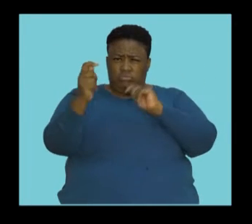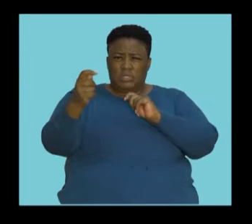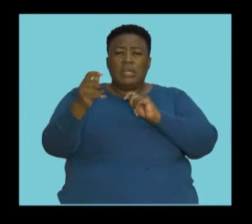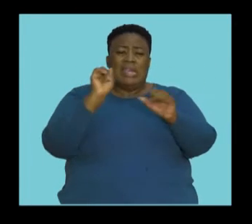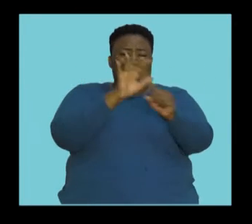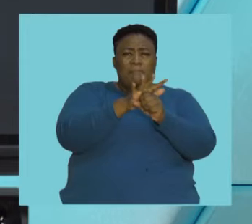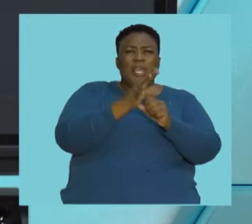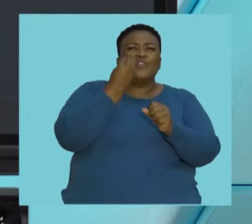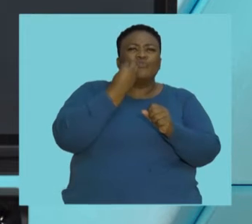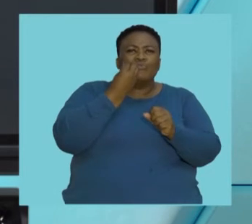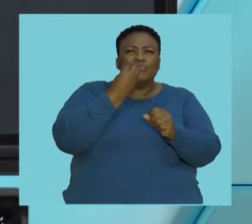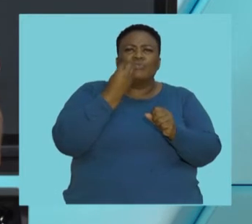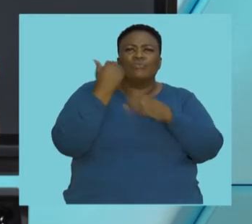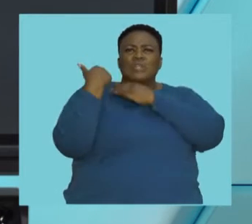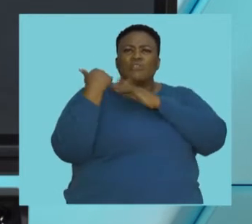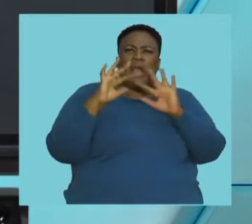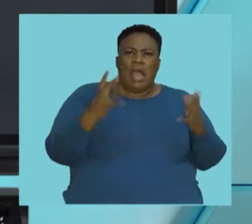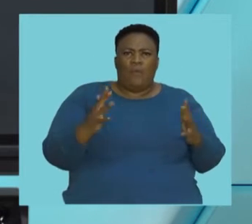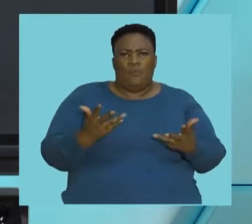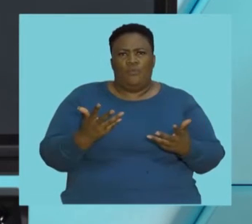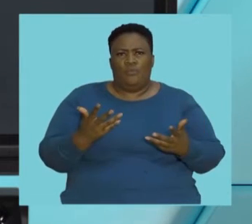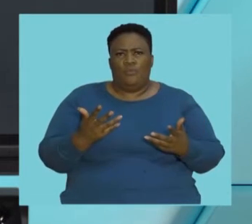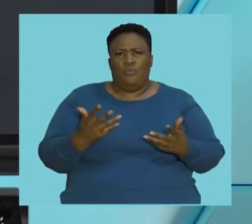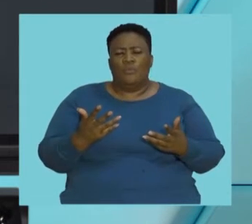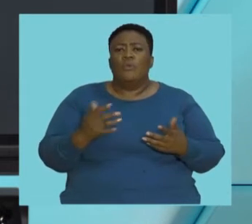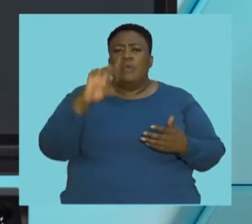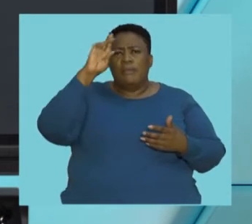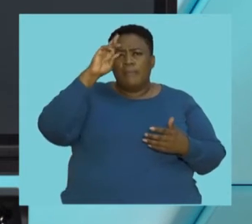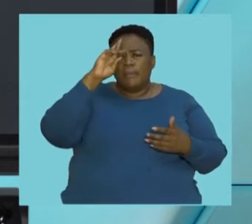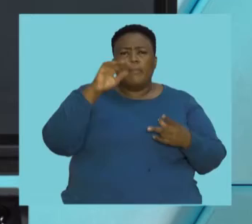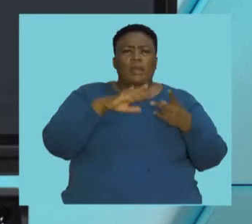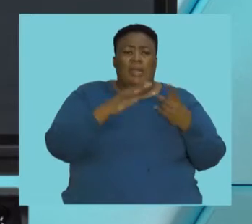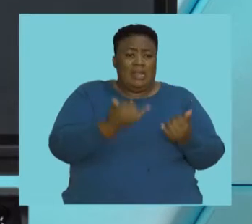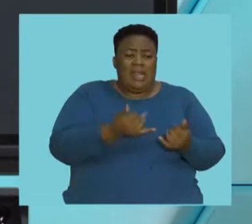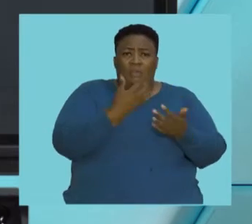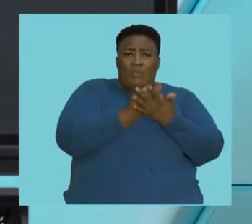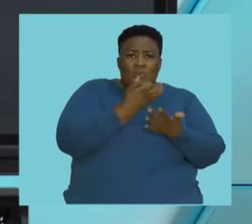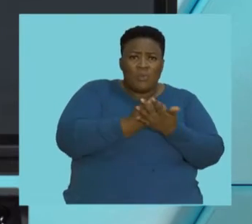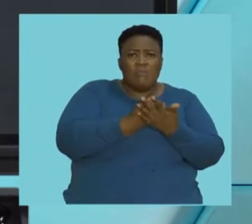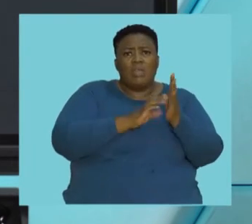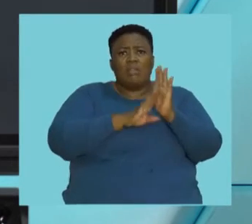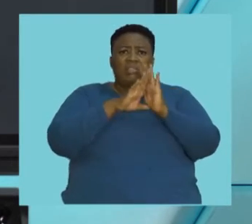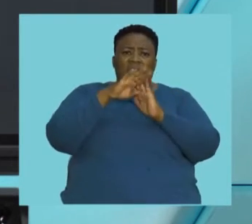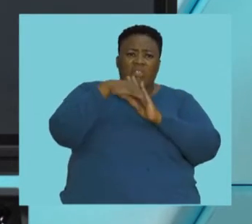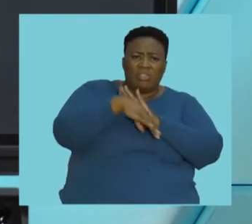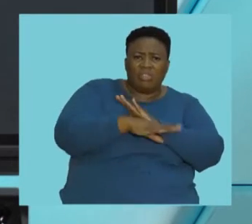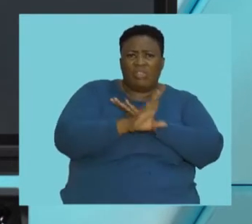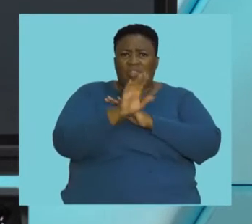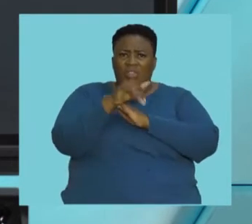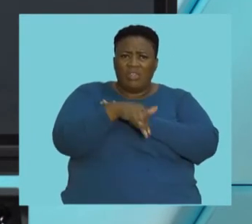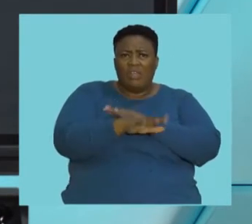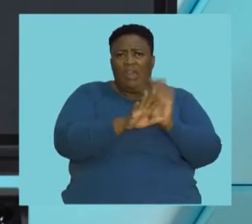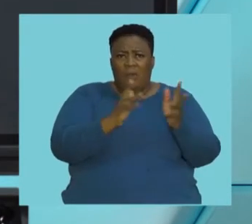talk about factors such as the cost of living, consequences of